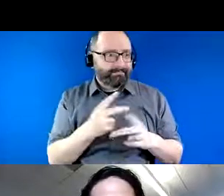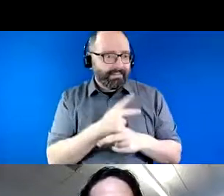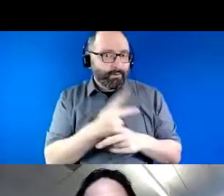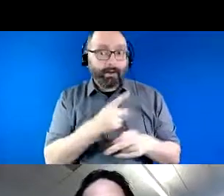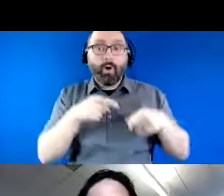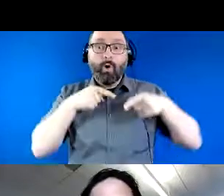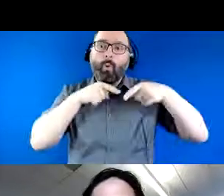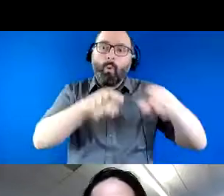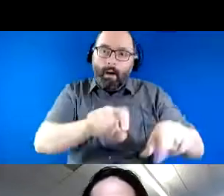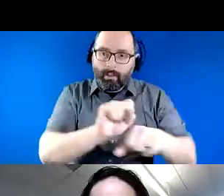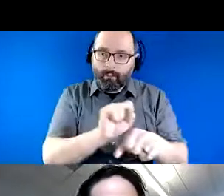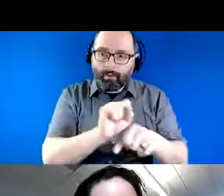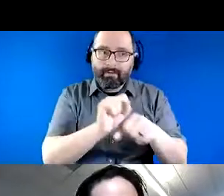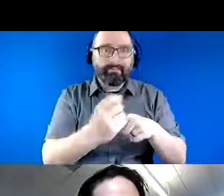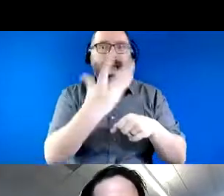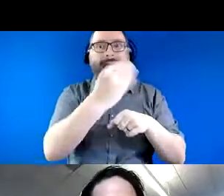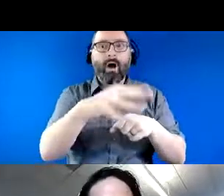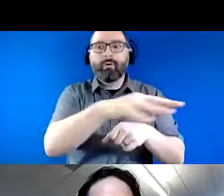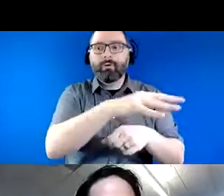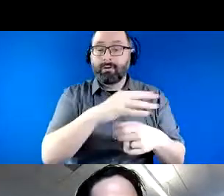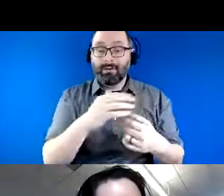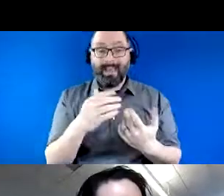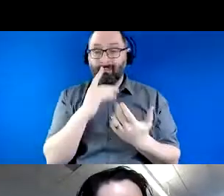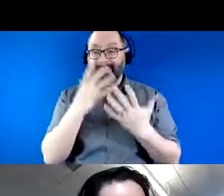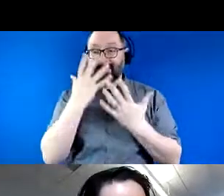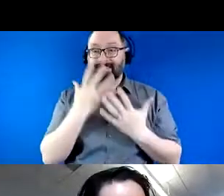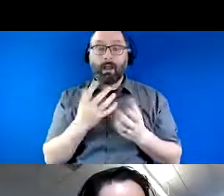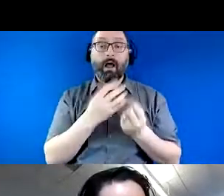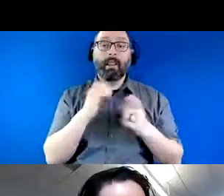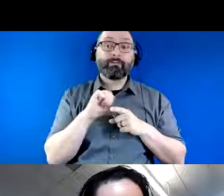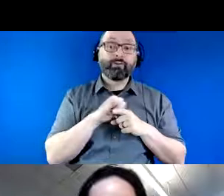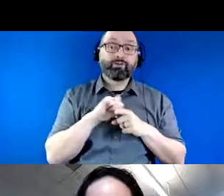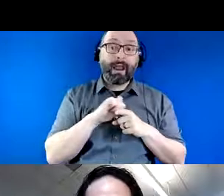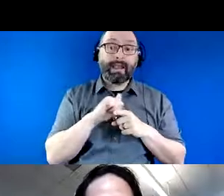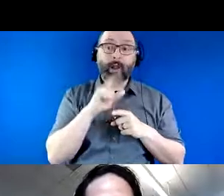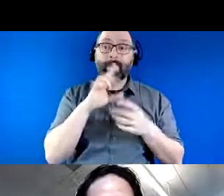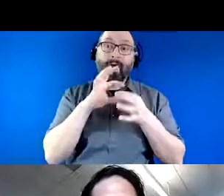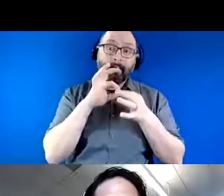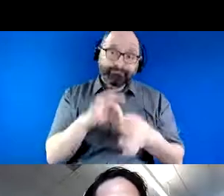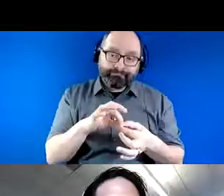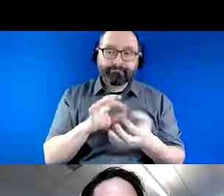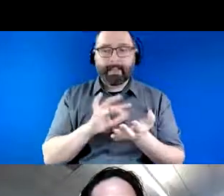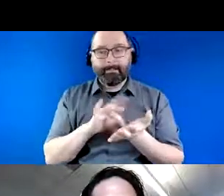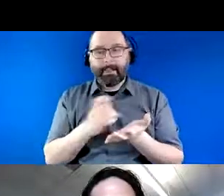are out. And it's very sad because a lot of the training is tailored towards using medications.